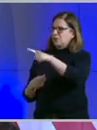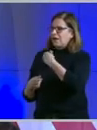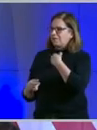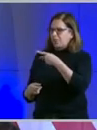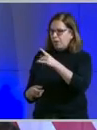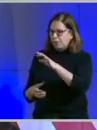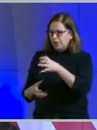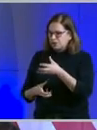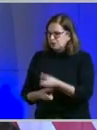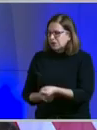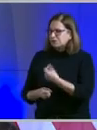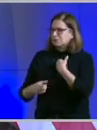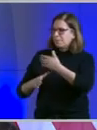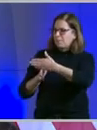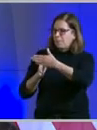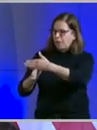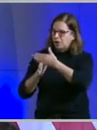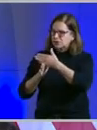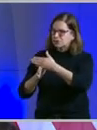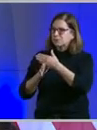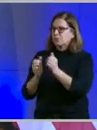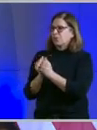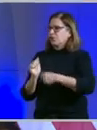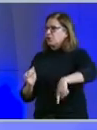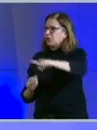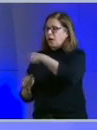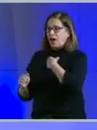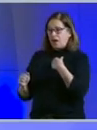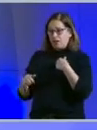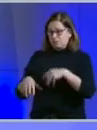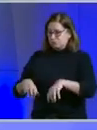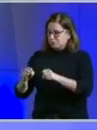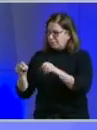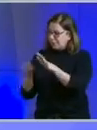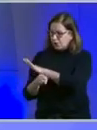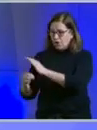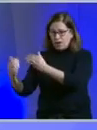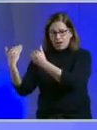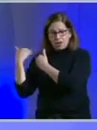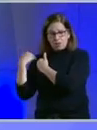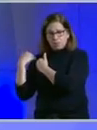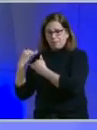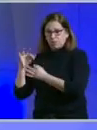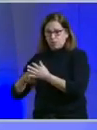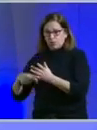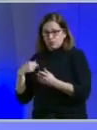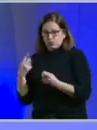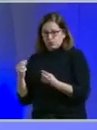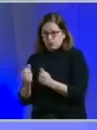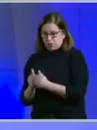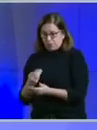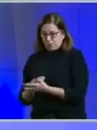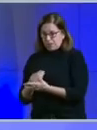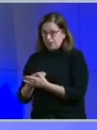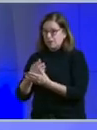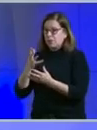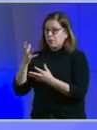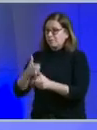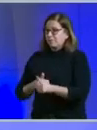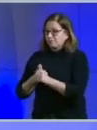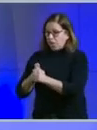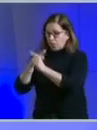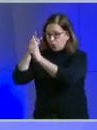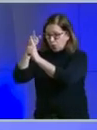accountability, statehood, self-determination. All those are key to restoring the public realm. So that's paying your bills on